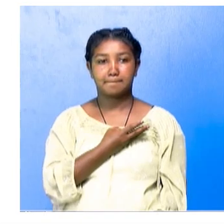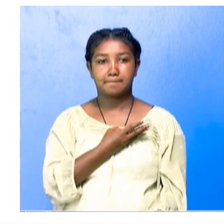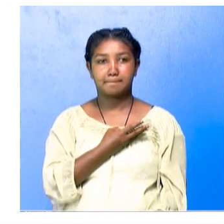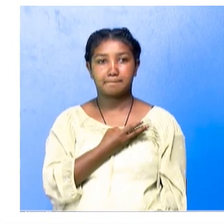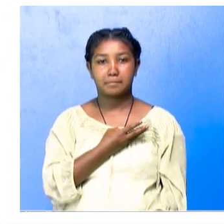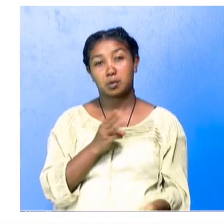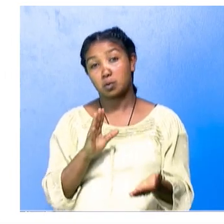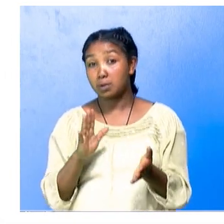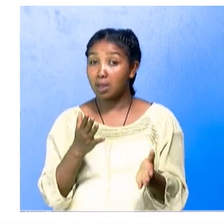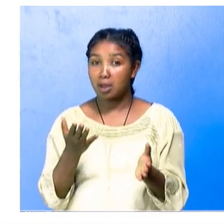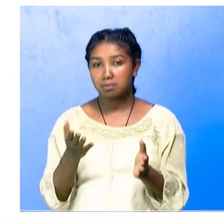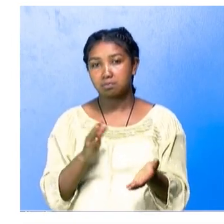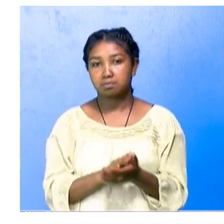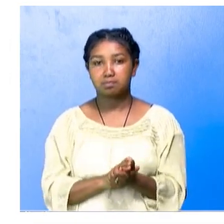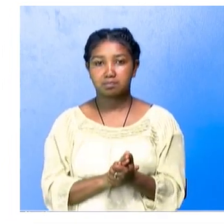may